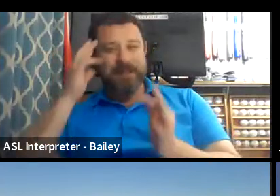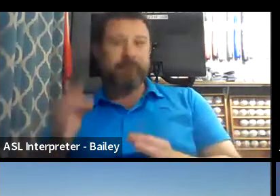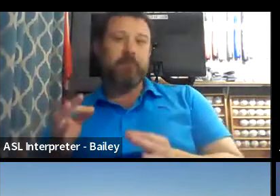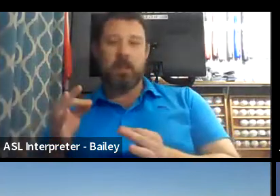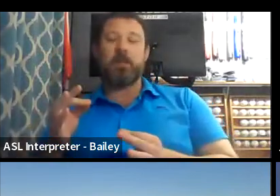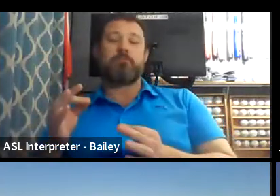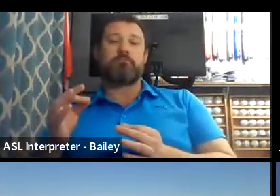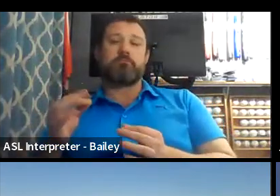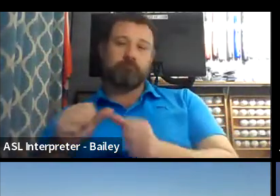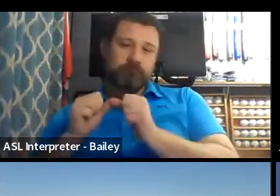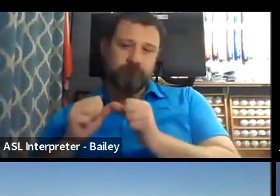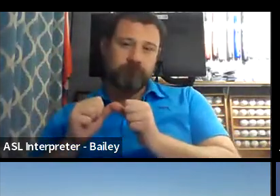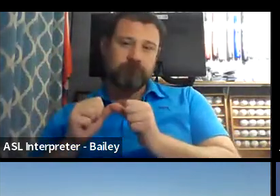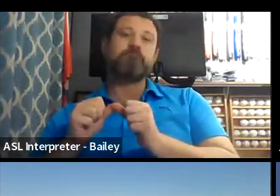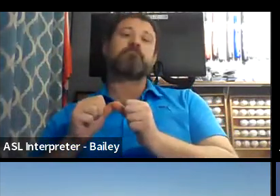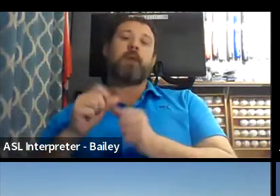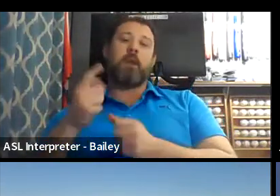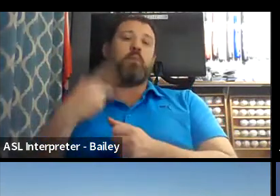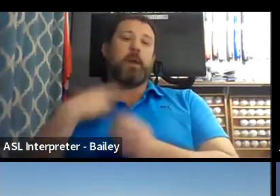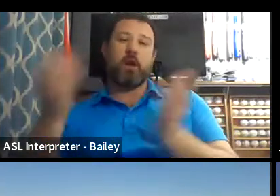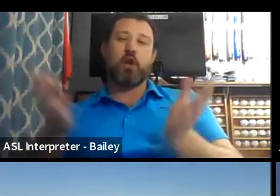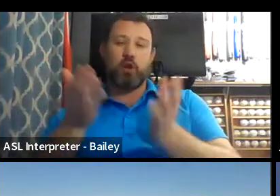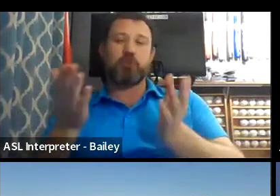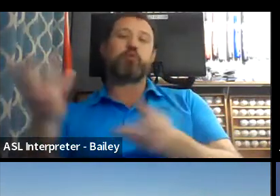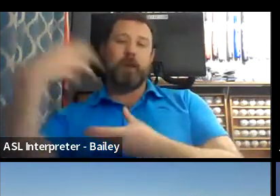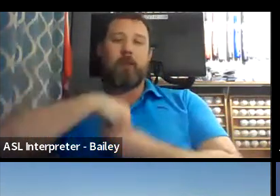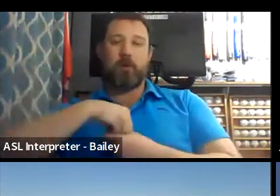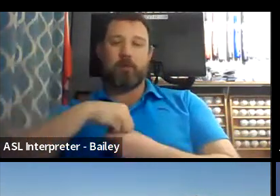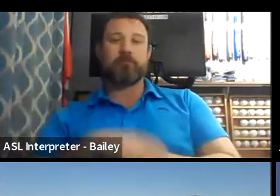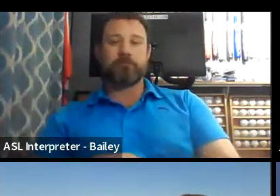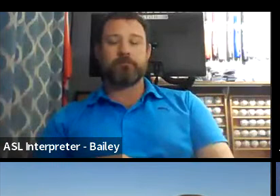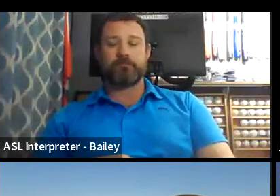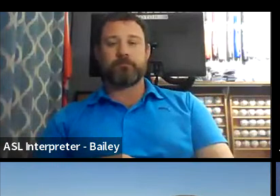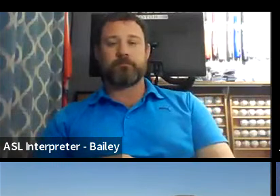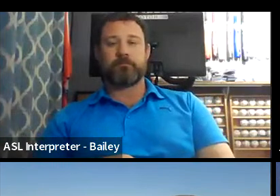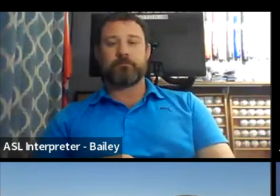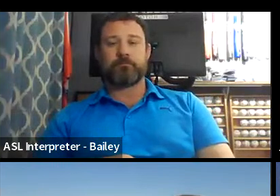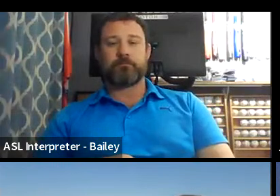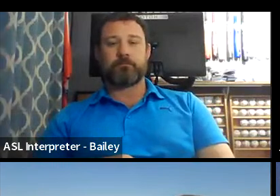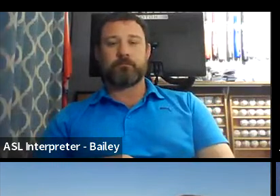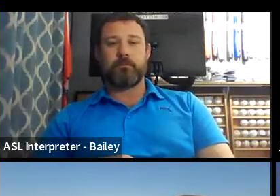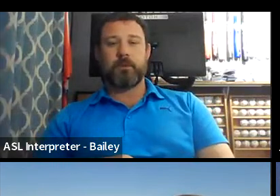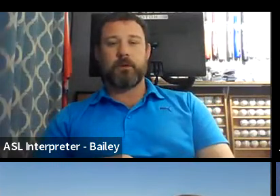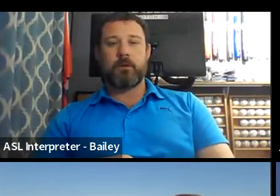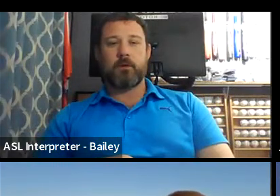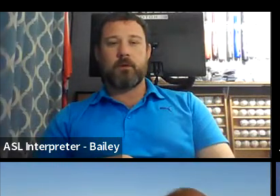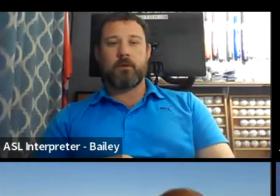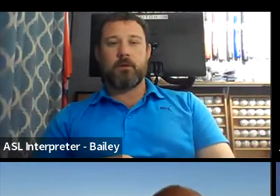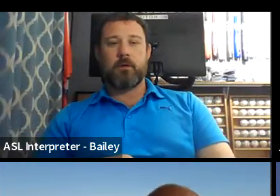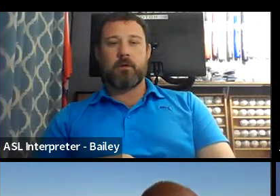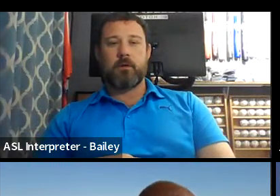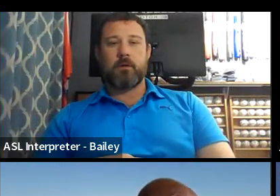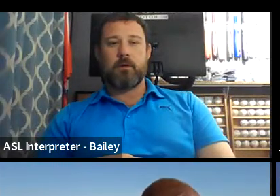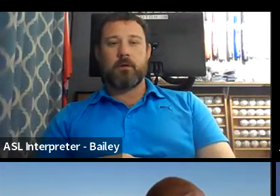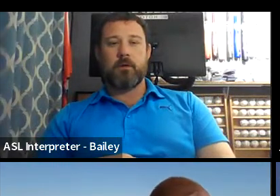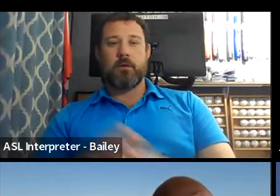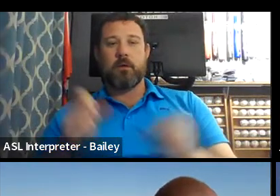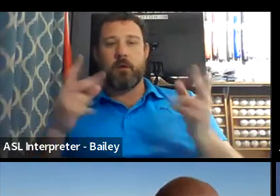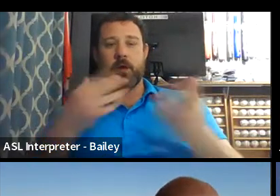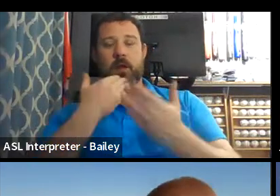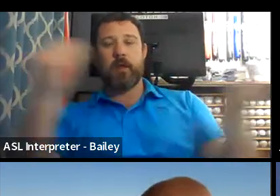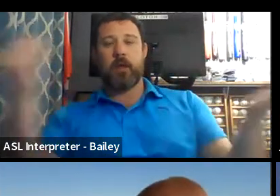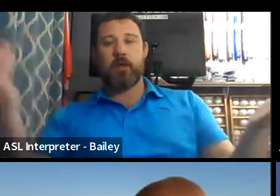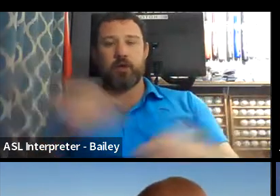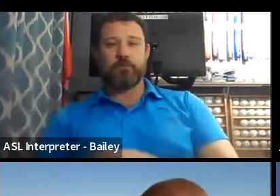and we would encourage you to be a part of the solution with us. All right. Thank